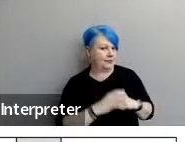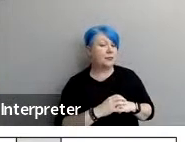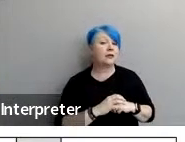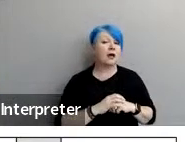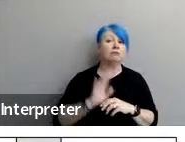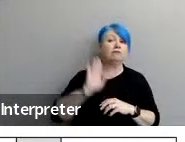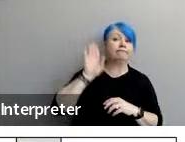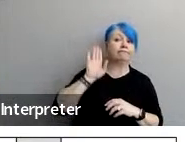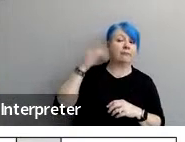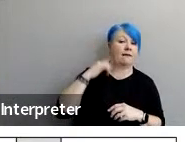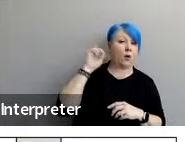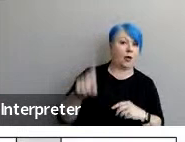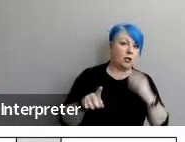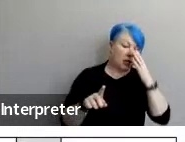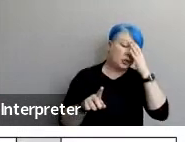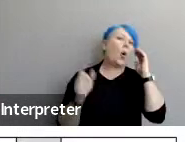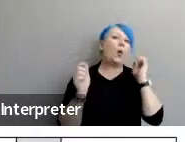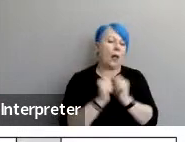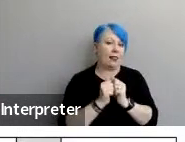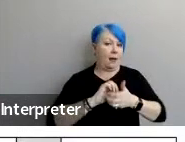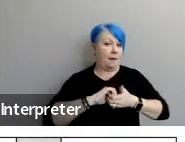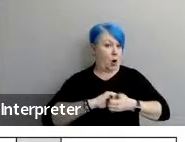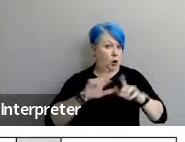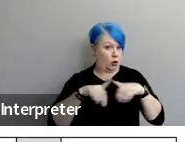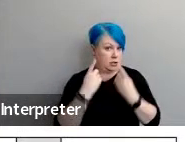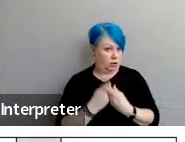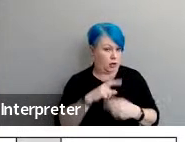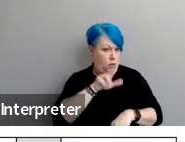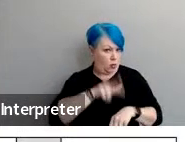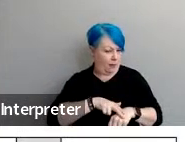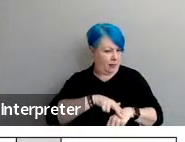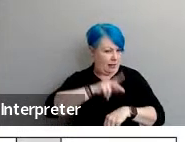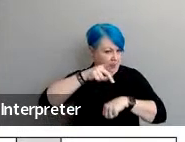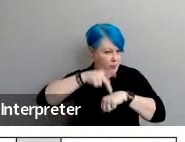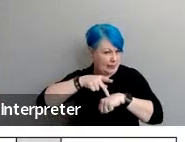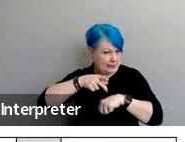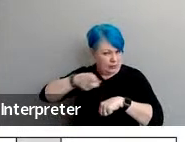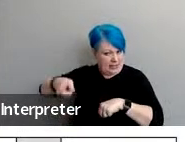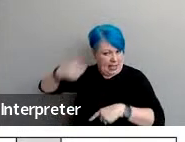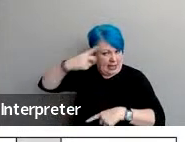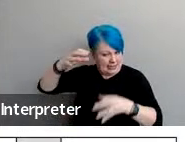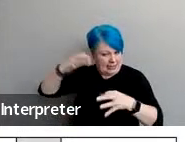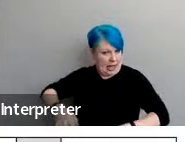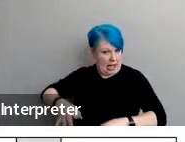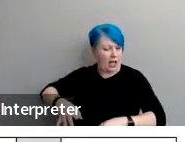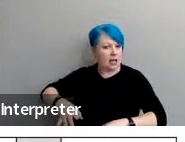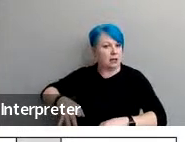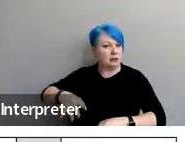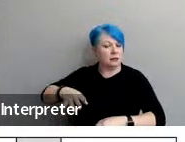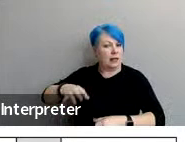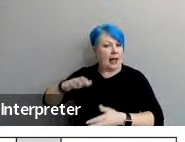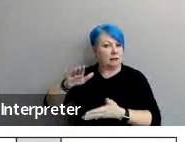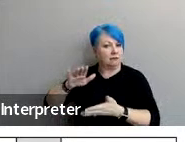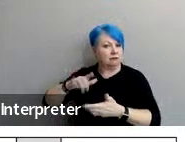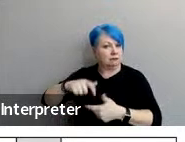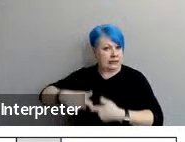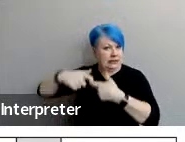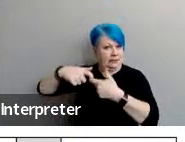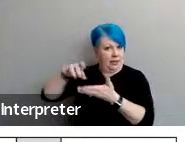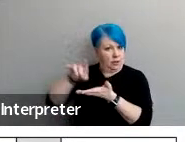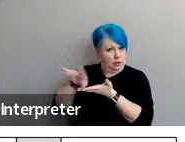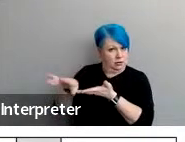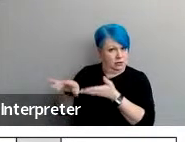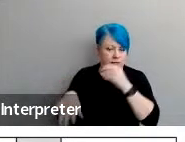question. For the partner district, it's usually the principal who decides suspension, correct? Whether you get detention or suspension. Do